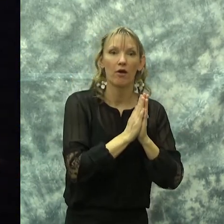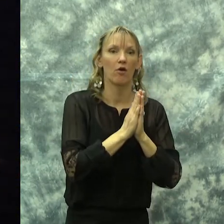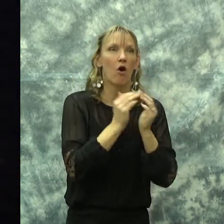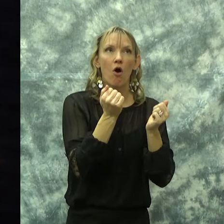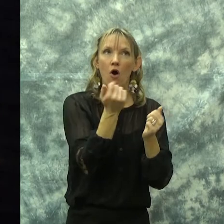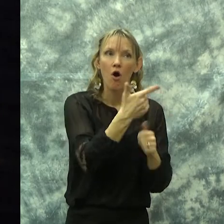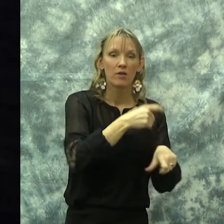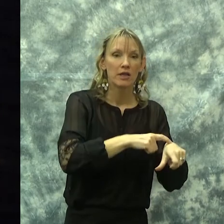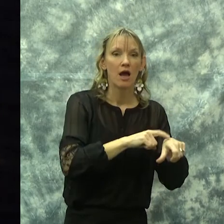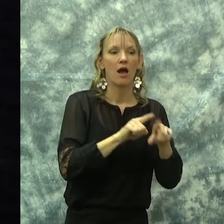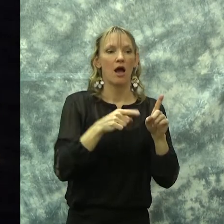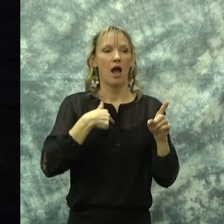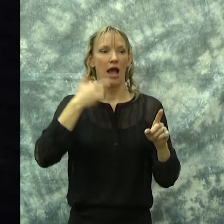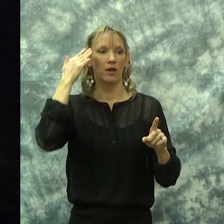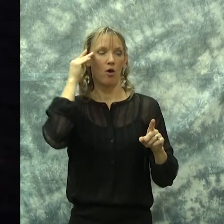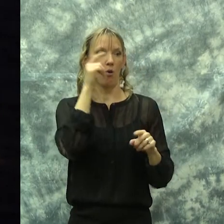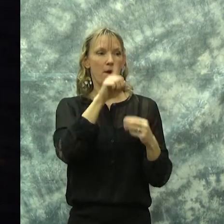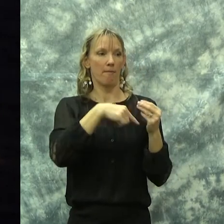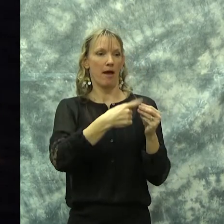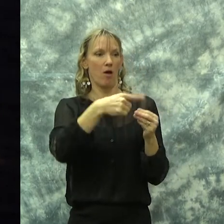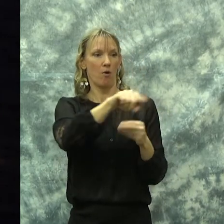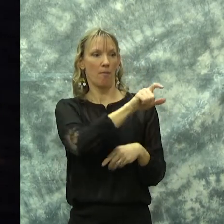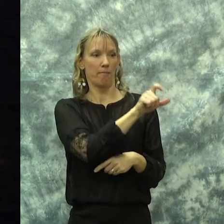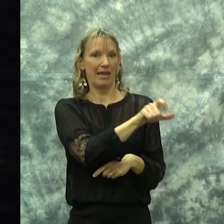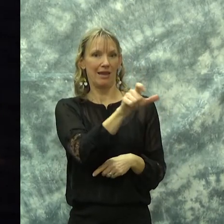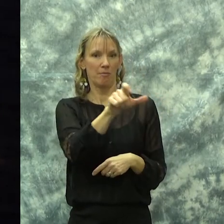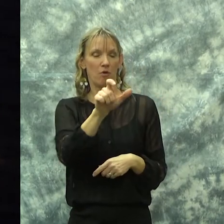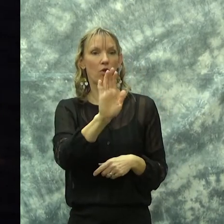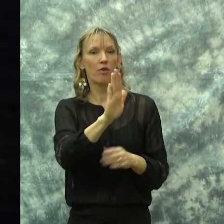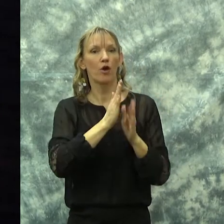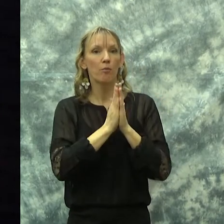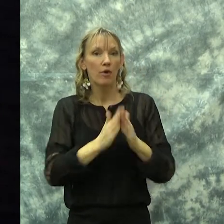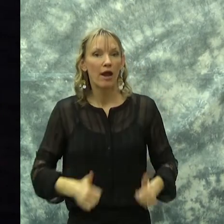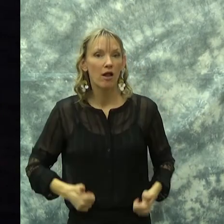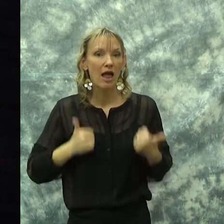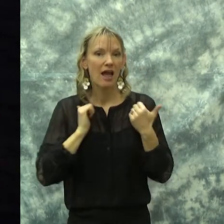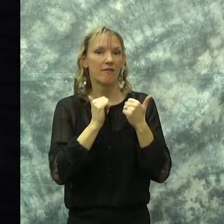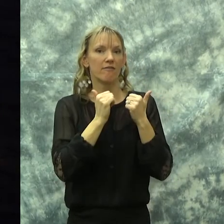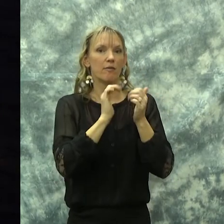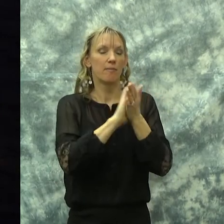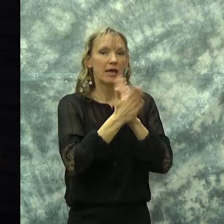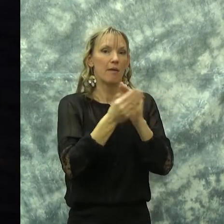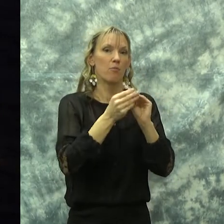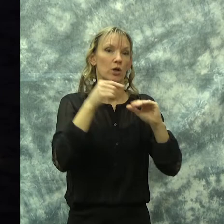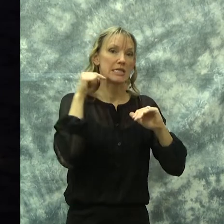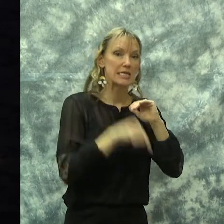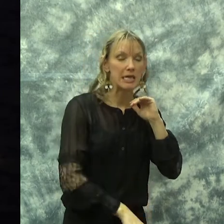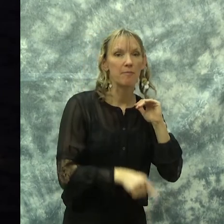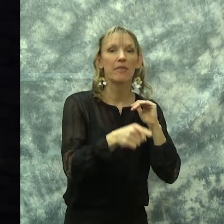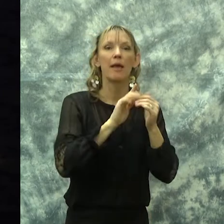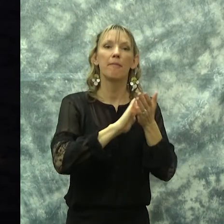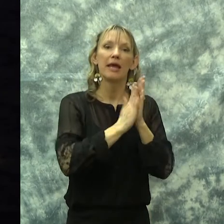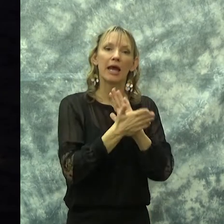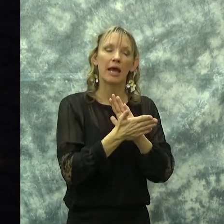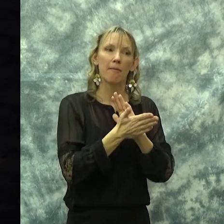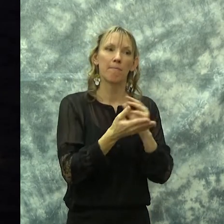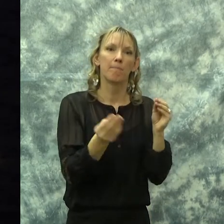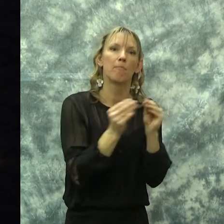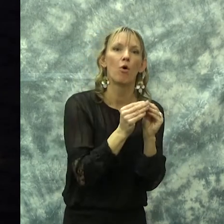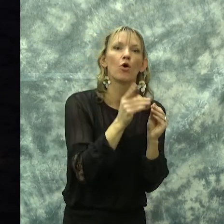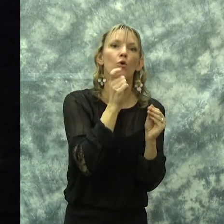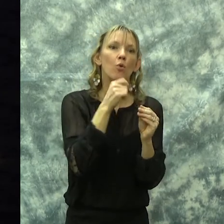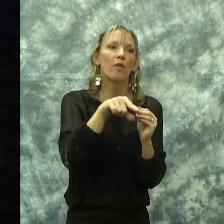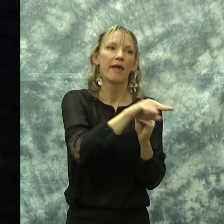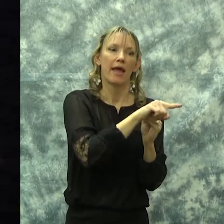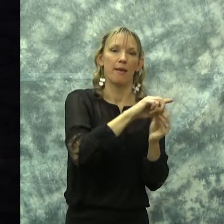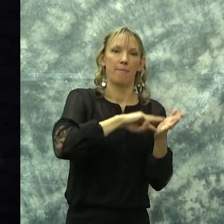what I know about these people is that their prayer life just deepened. And they became that much more abundantly who they